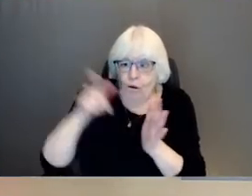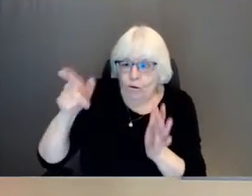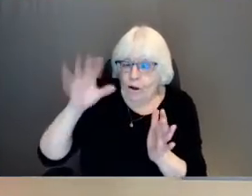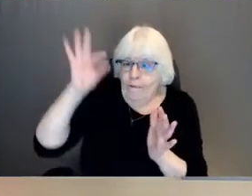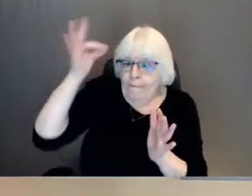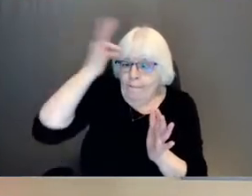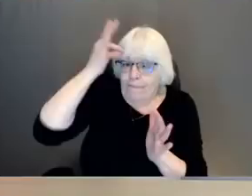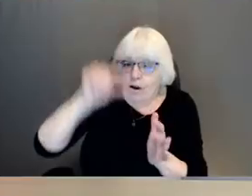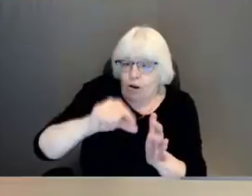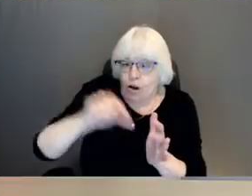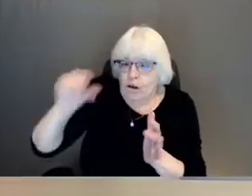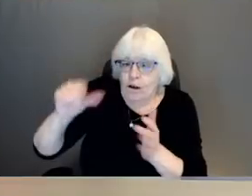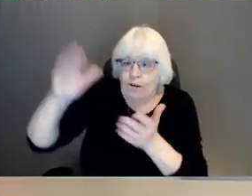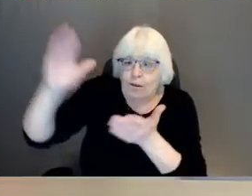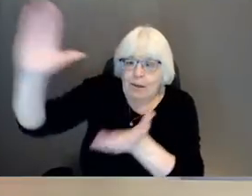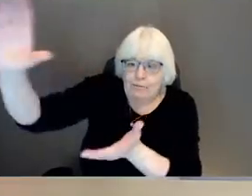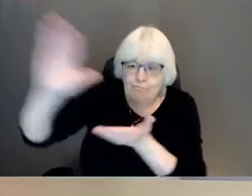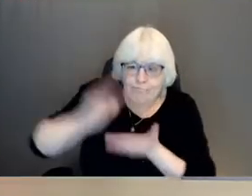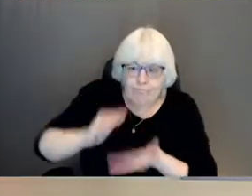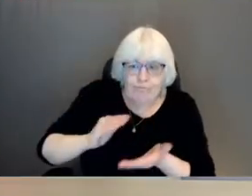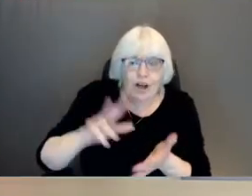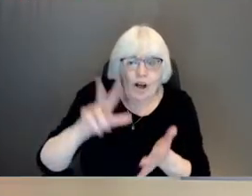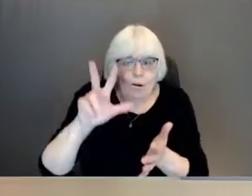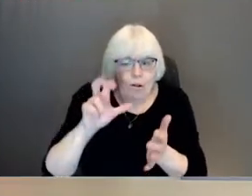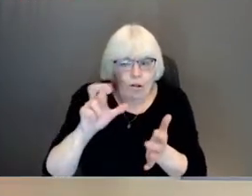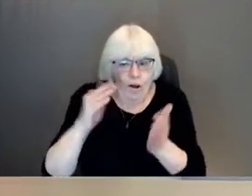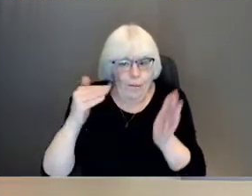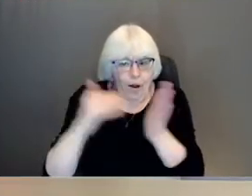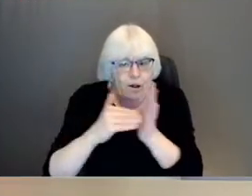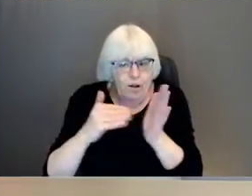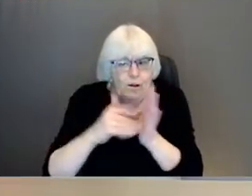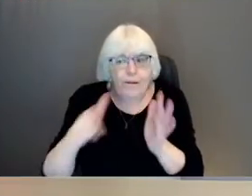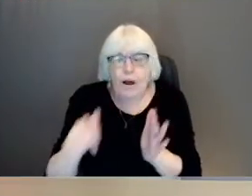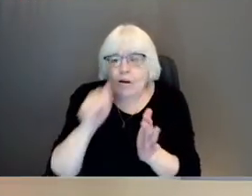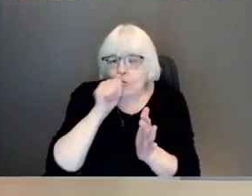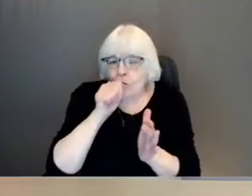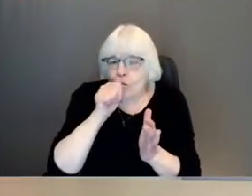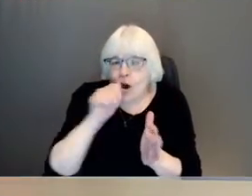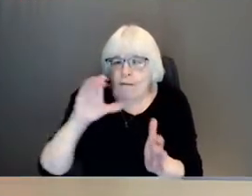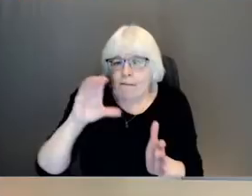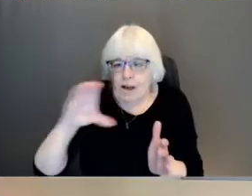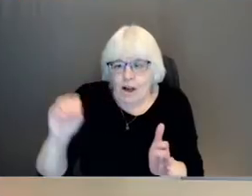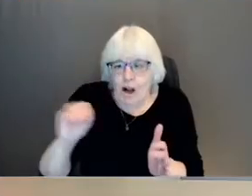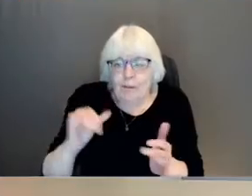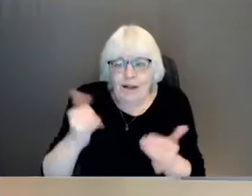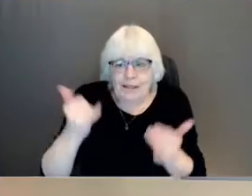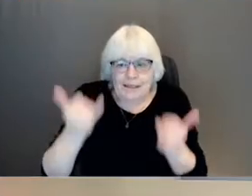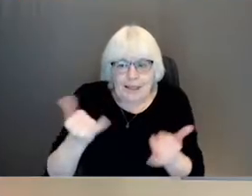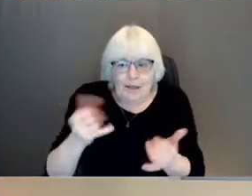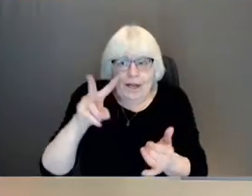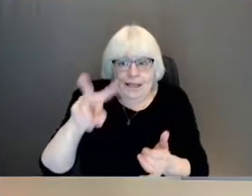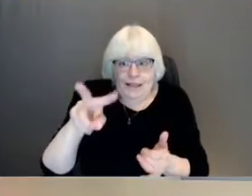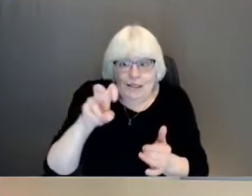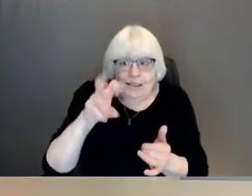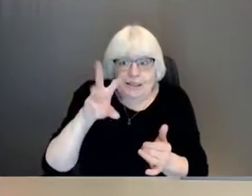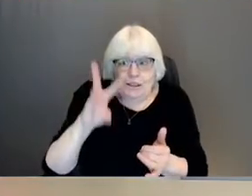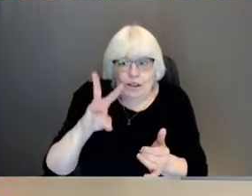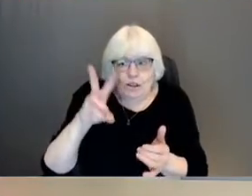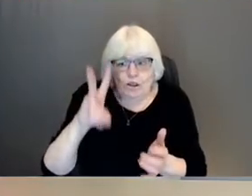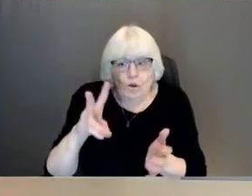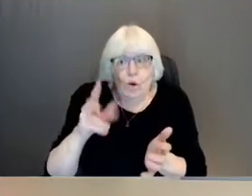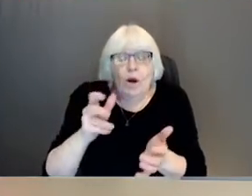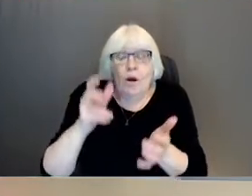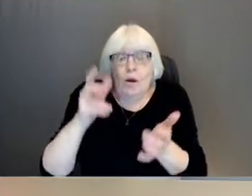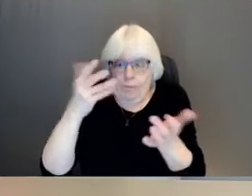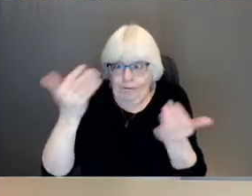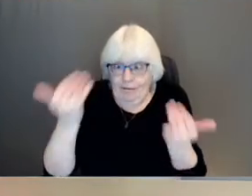268,000 tests, and that's 162,000 from private and 106,000 from the federal government.